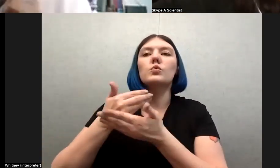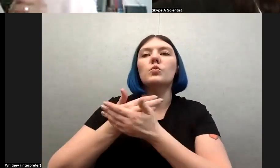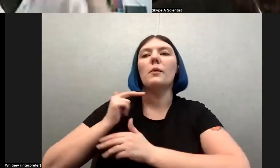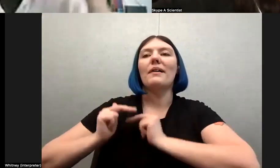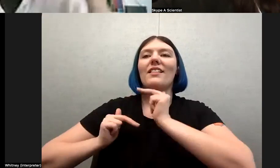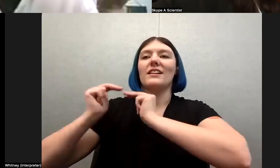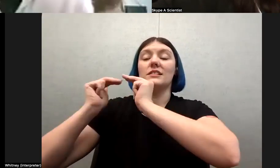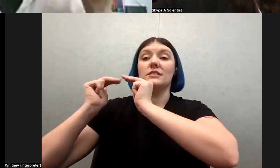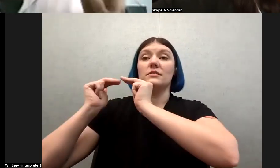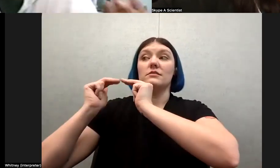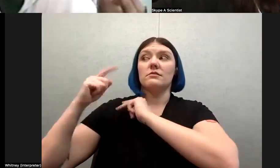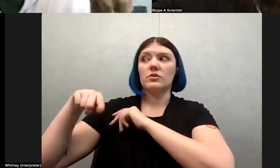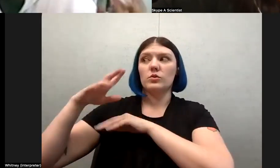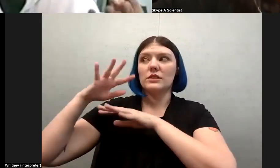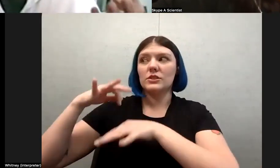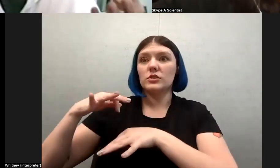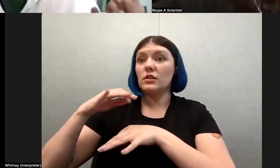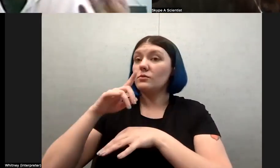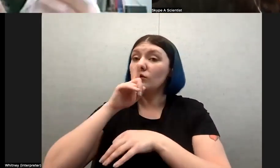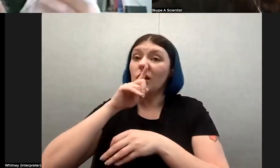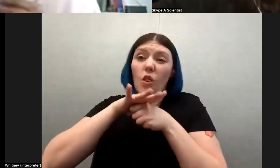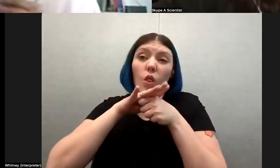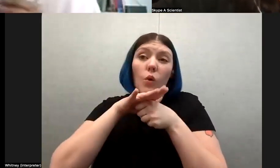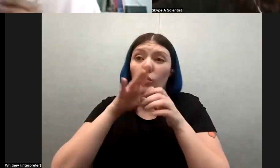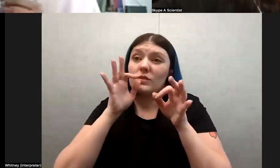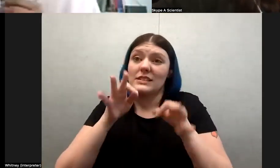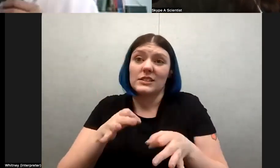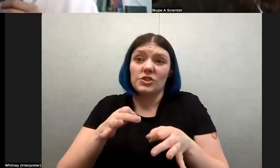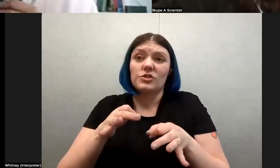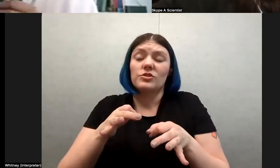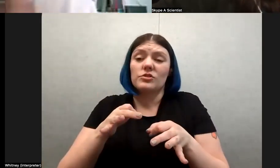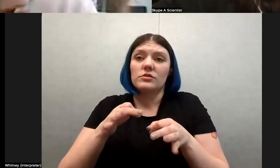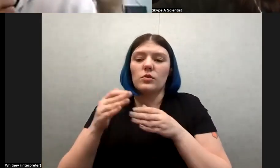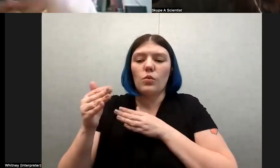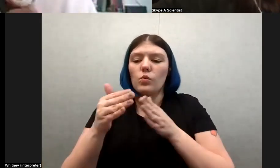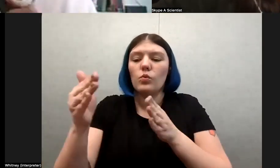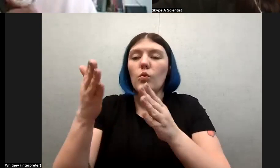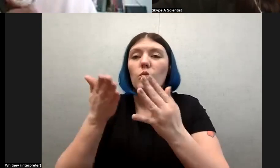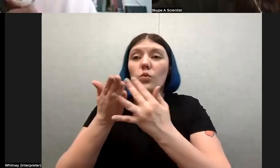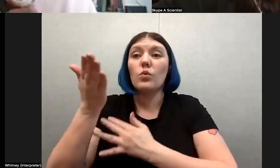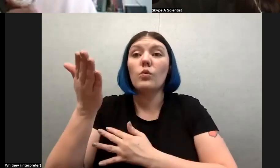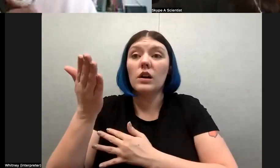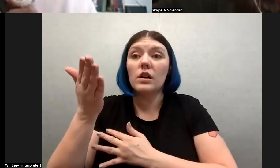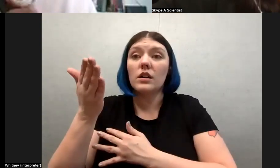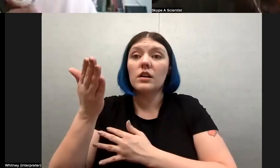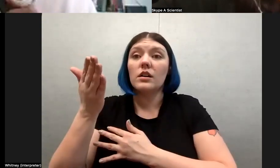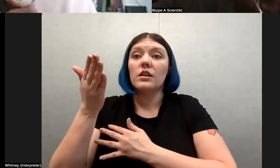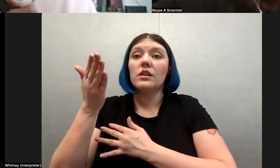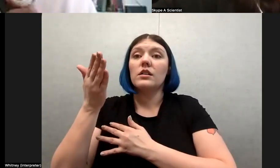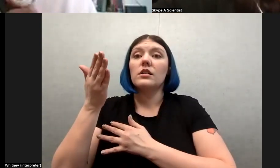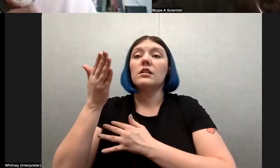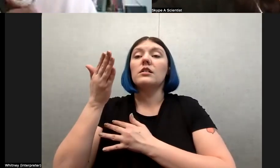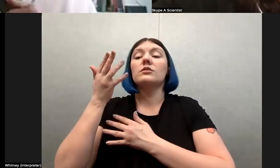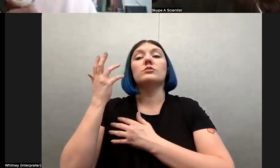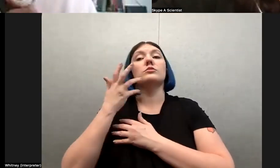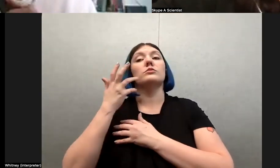choices get made at a very local scale. So putting a road through the Everglades is causing the Everglades. And these aren't